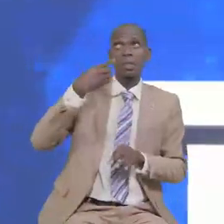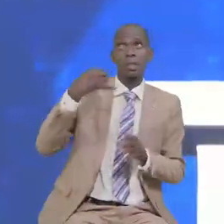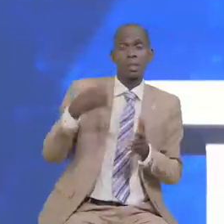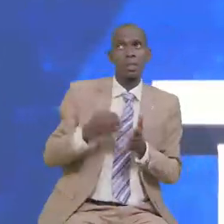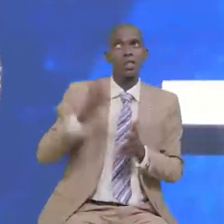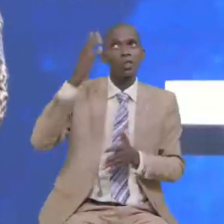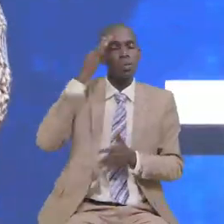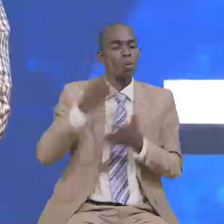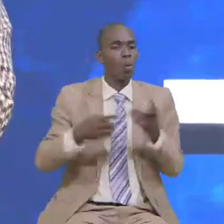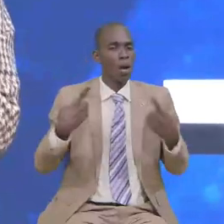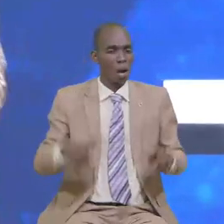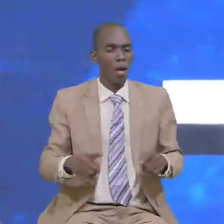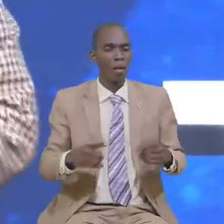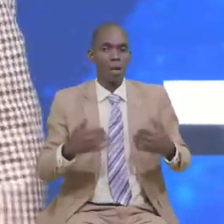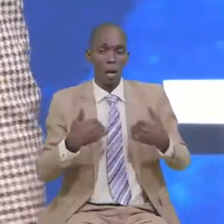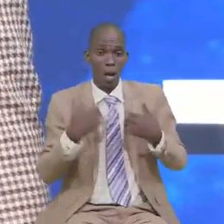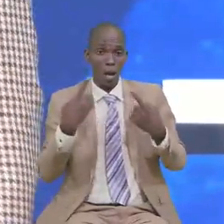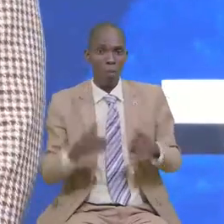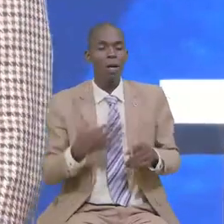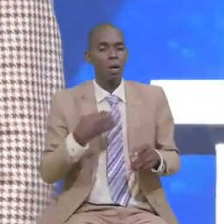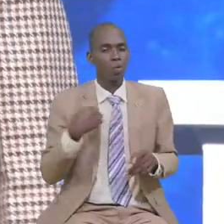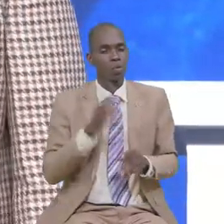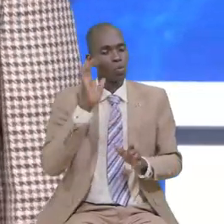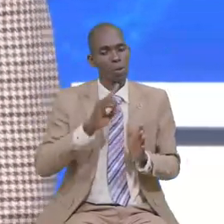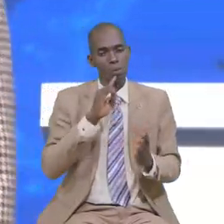we're going to prove it has happened.